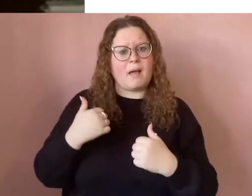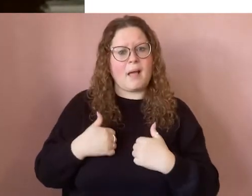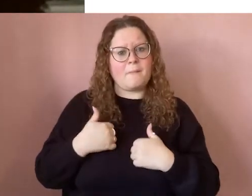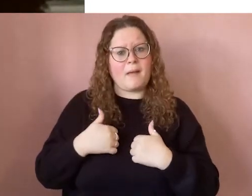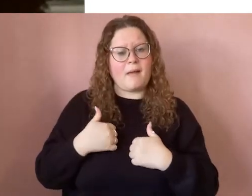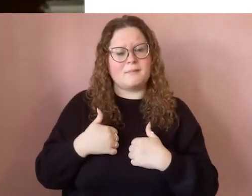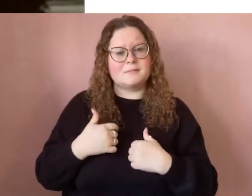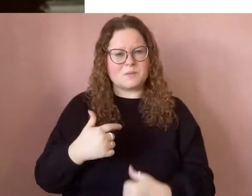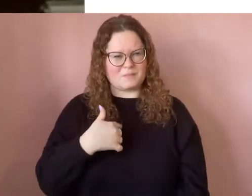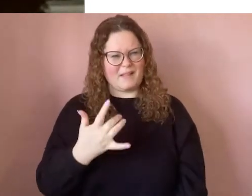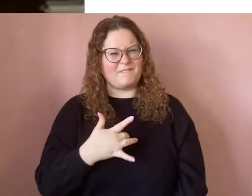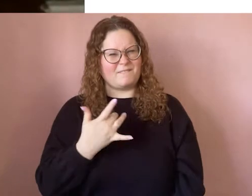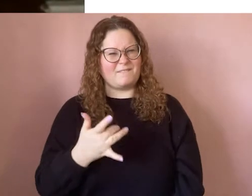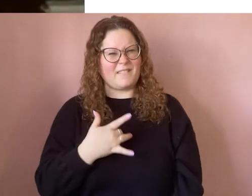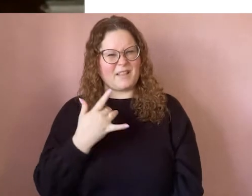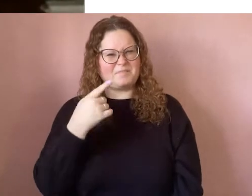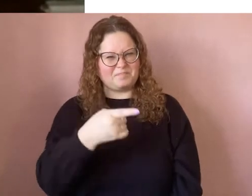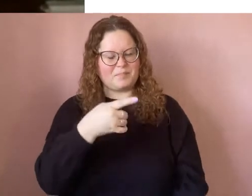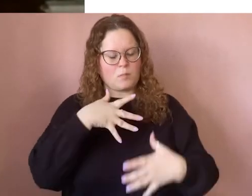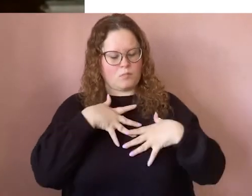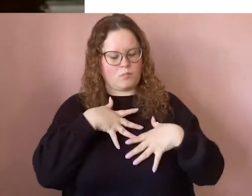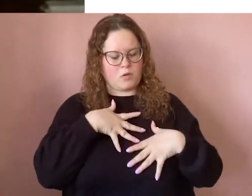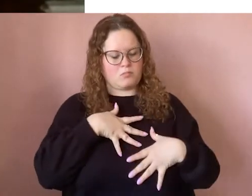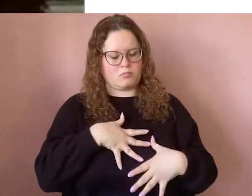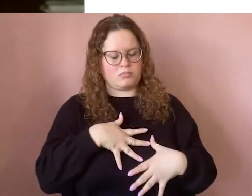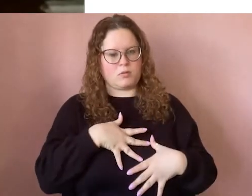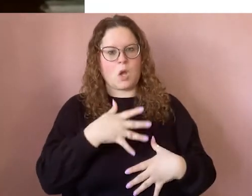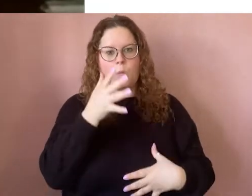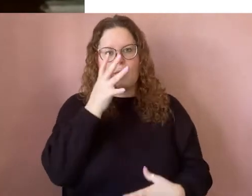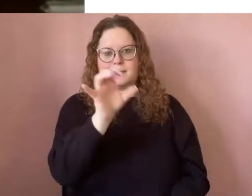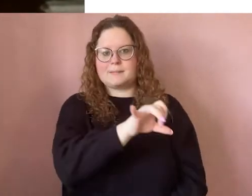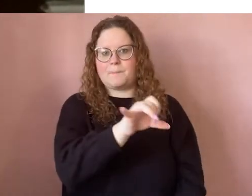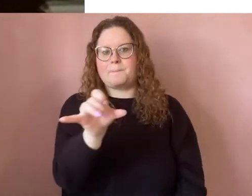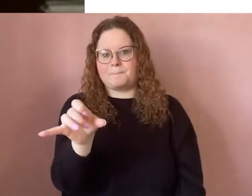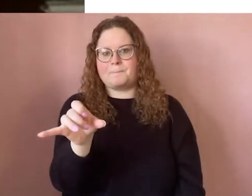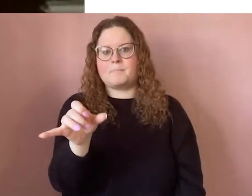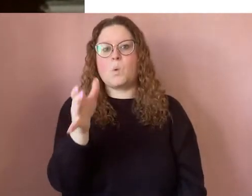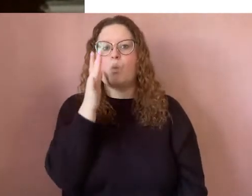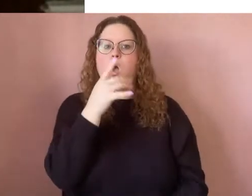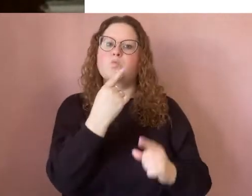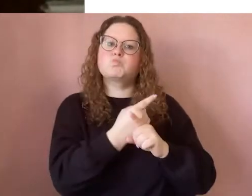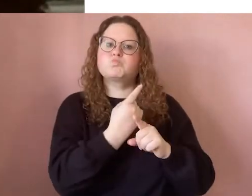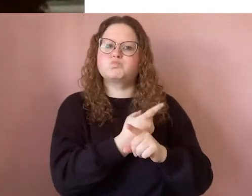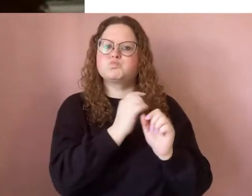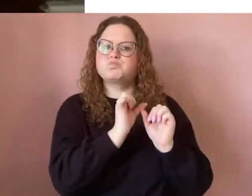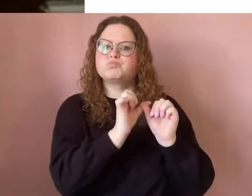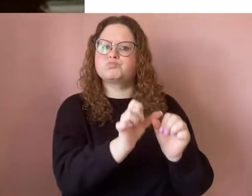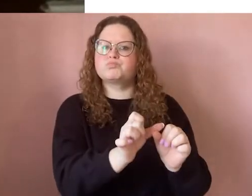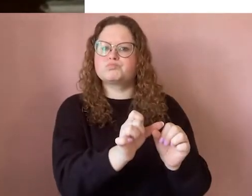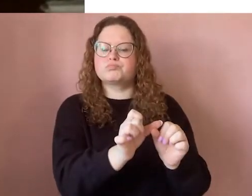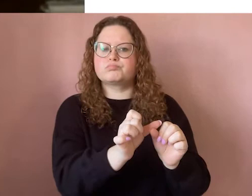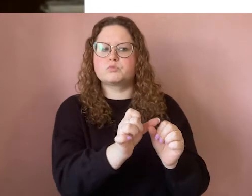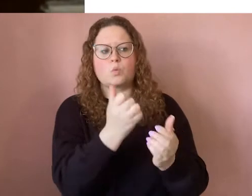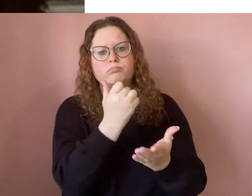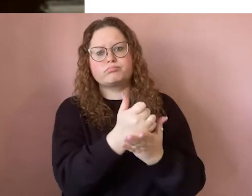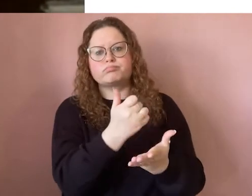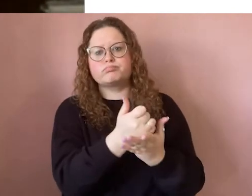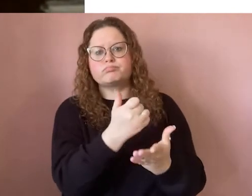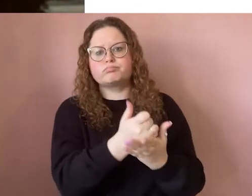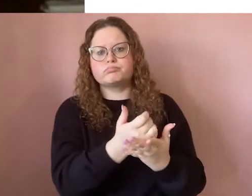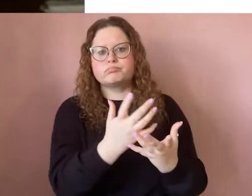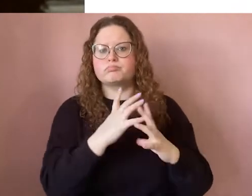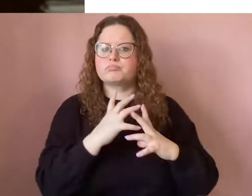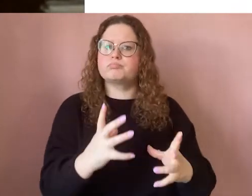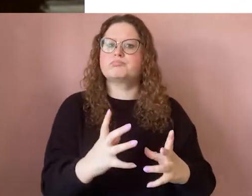I'm convinced of it. If it has to happen at all, it's going to be a routine chronic illness that can be treated